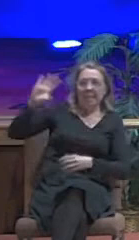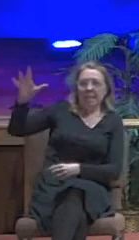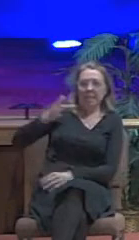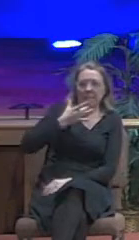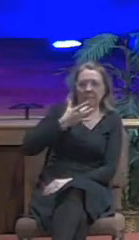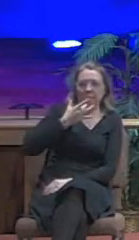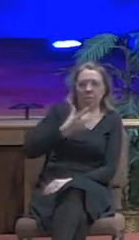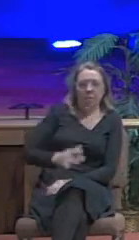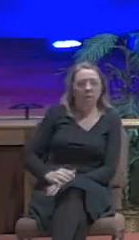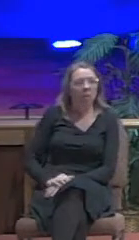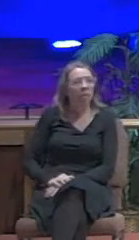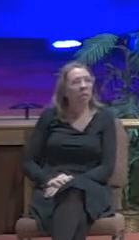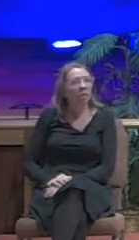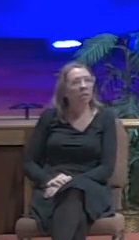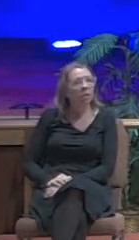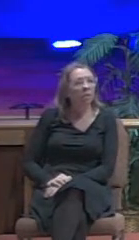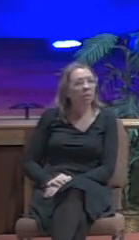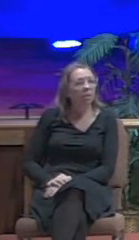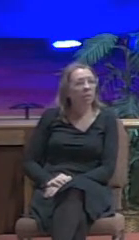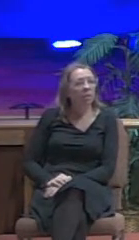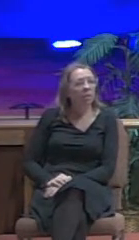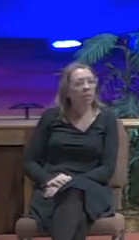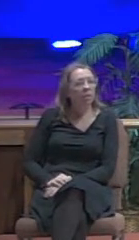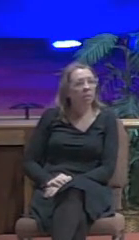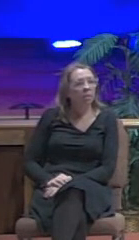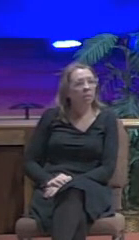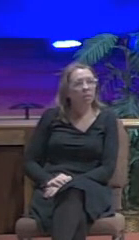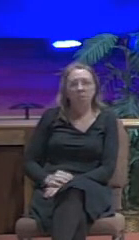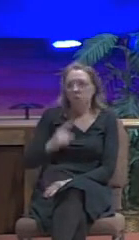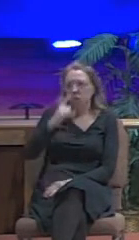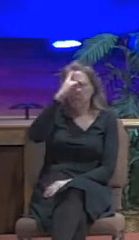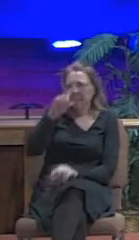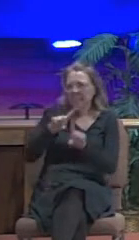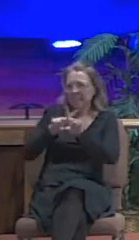How many think that's a different definition of happiness?